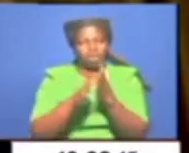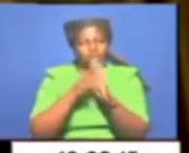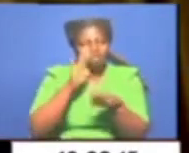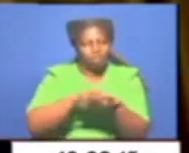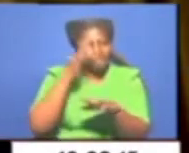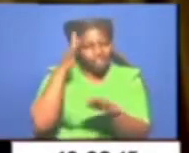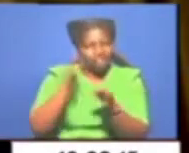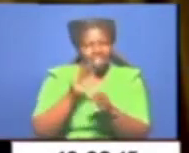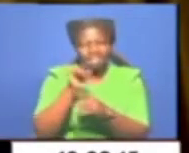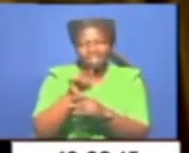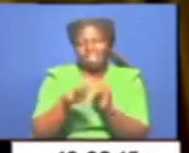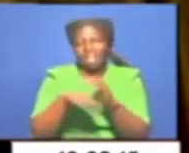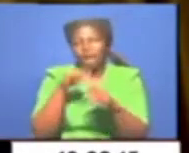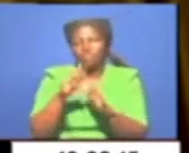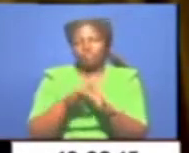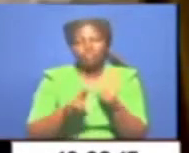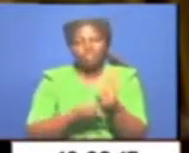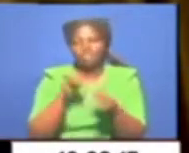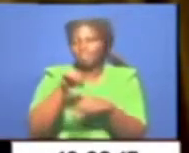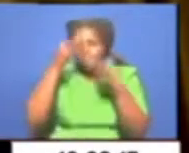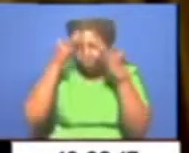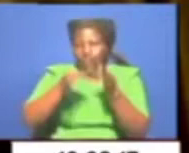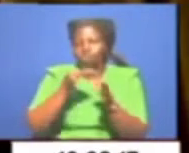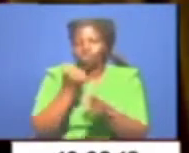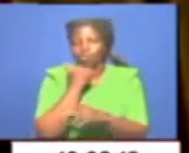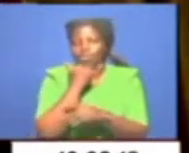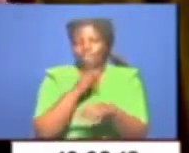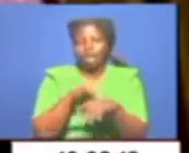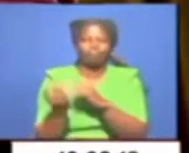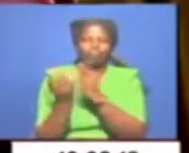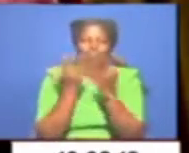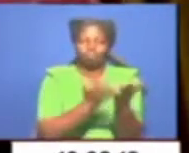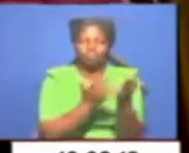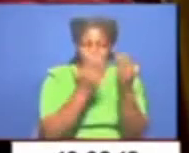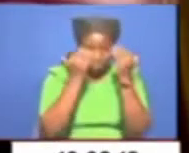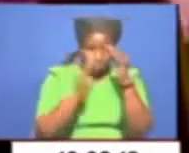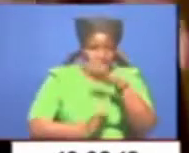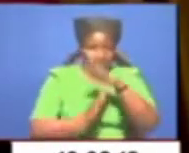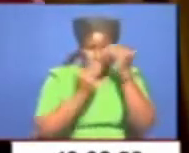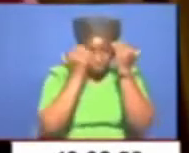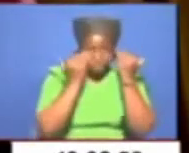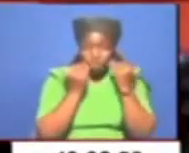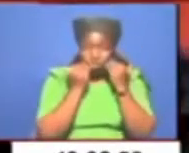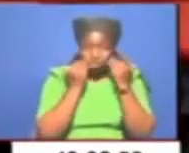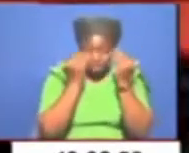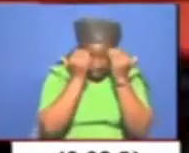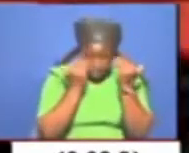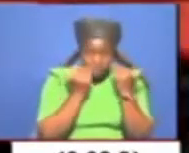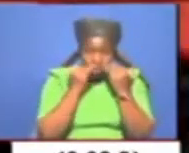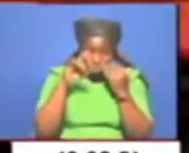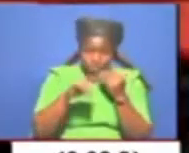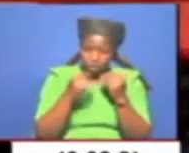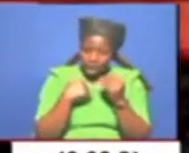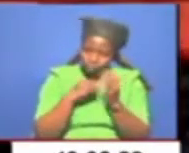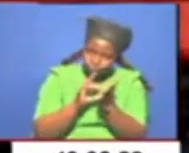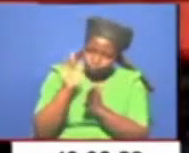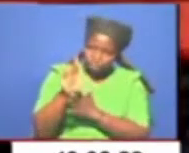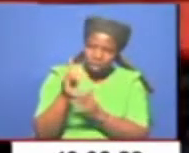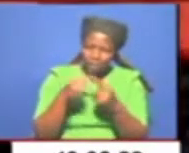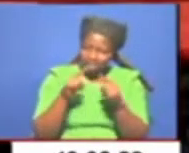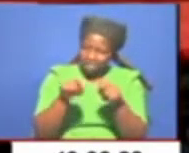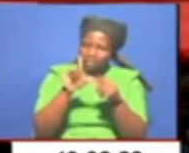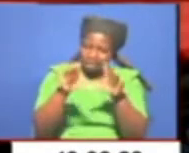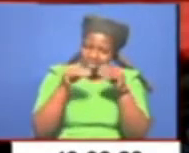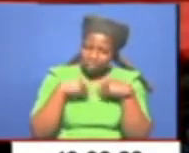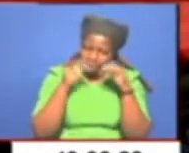order. That judgment was wrong. And when it came to the Supreme Court should have shut it out, but it did not.